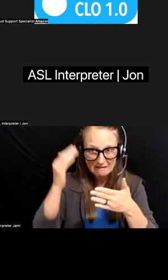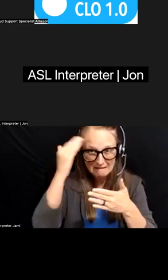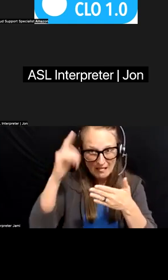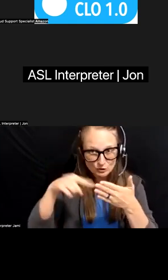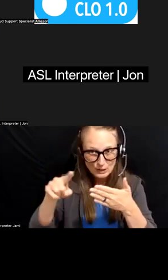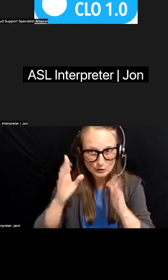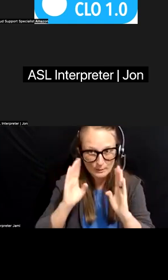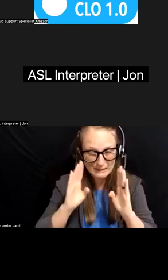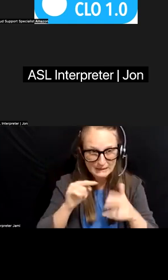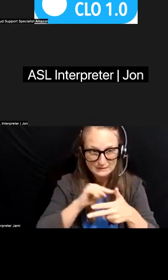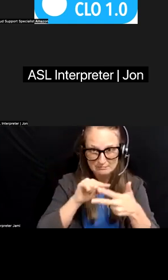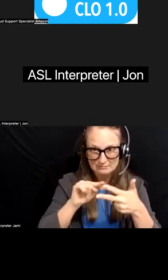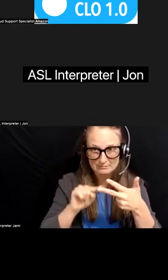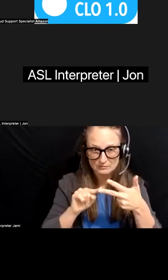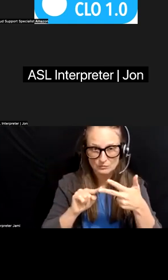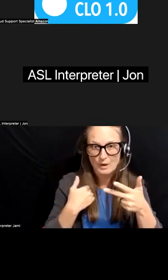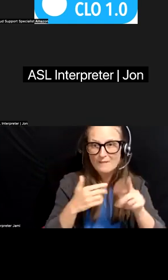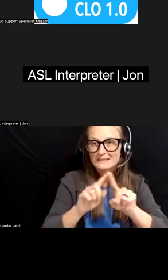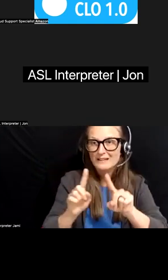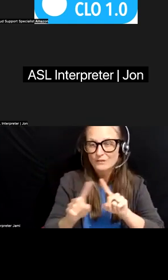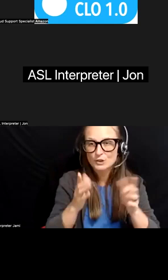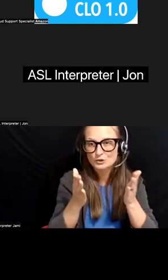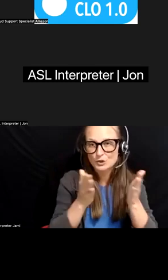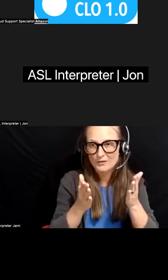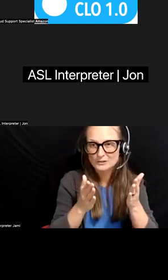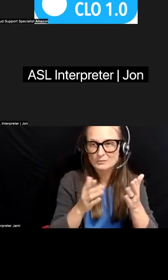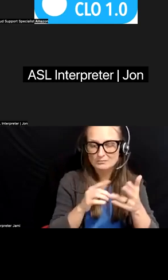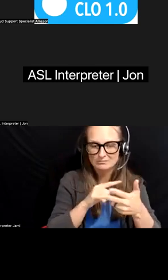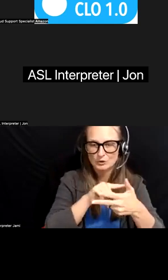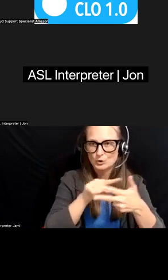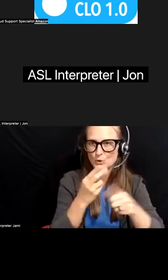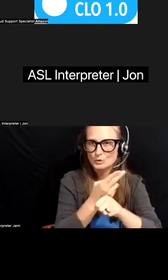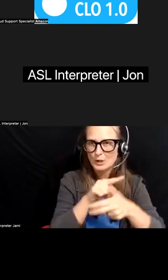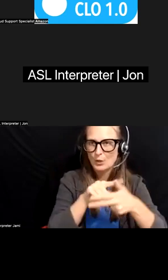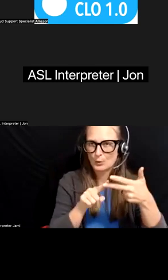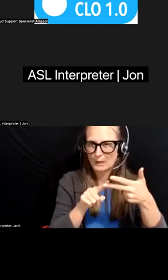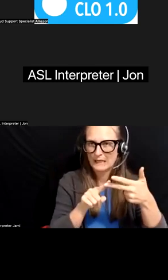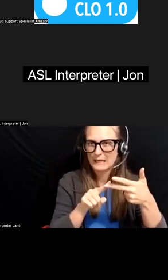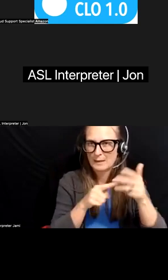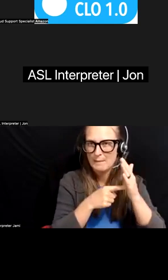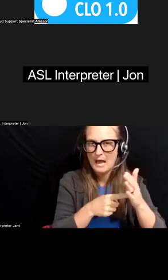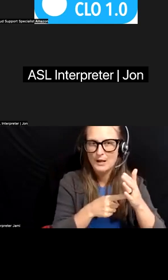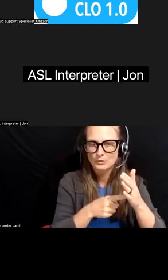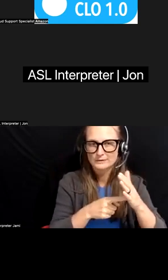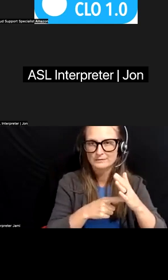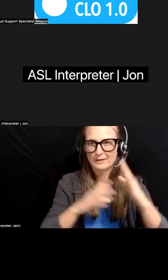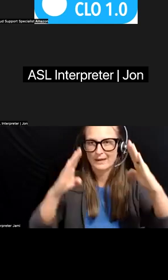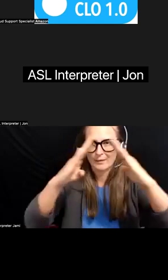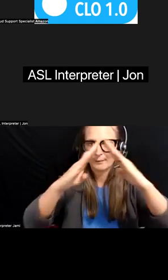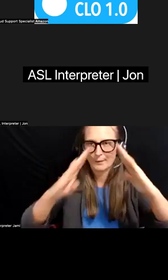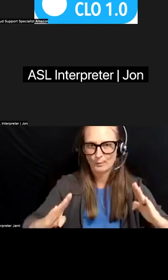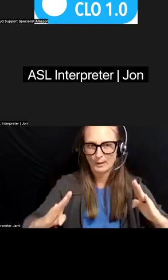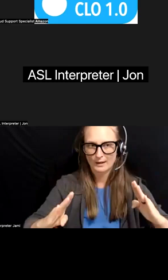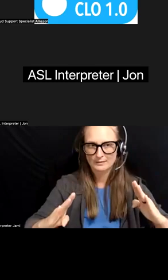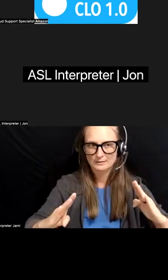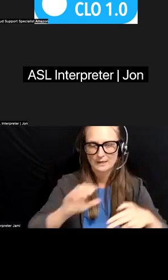Cloud computing offers different services based on 3 delivery models. When arranged in a pyramid form, they follow the order of